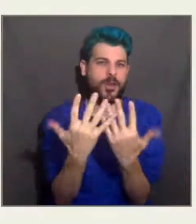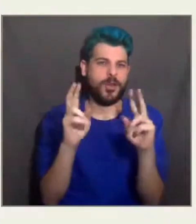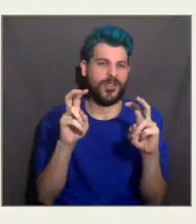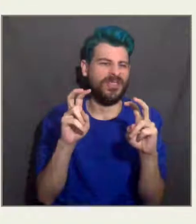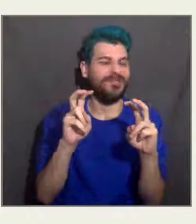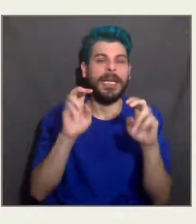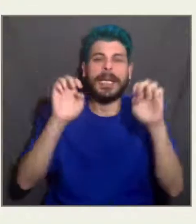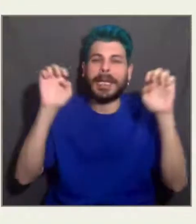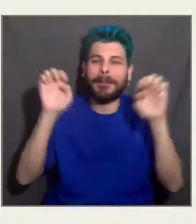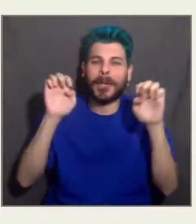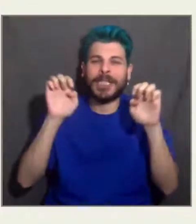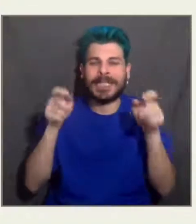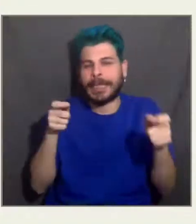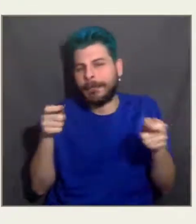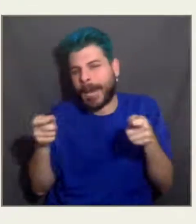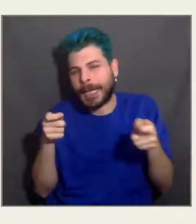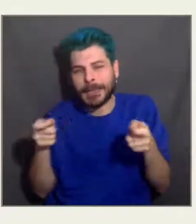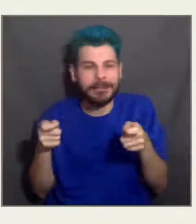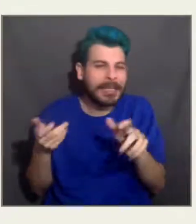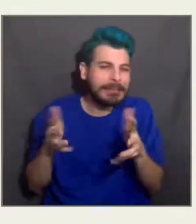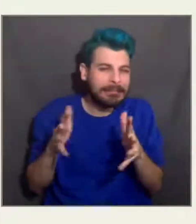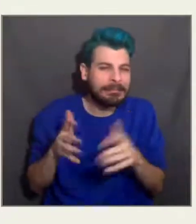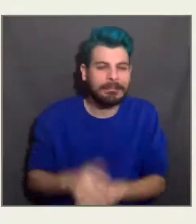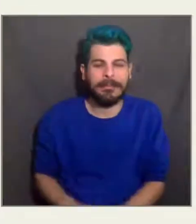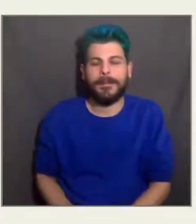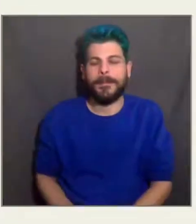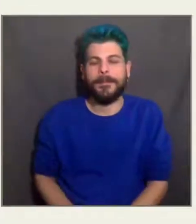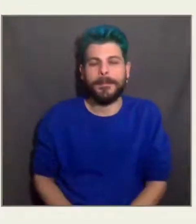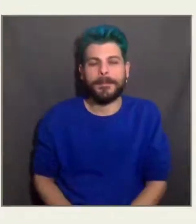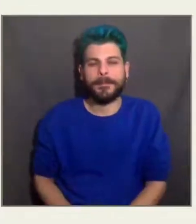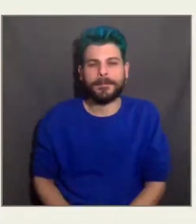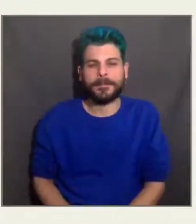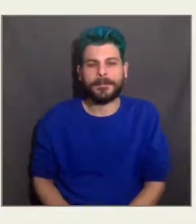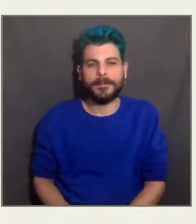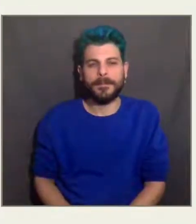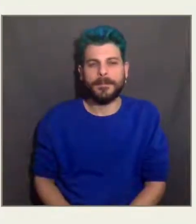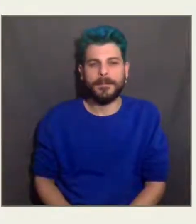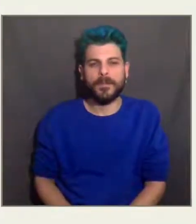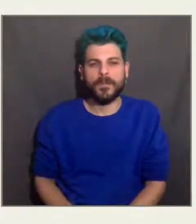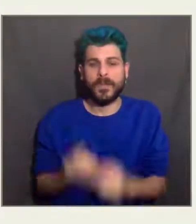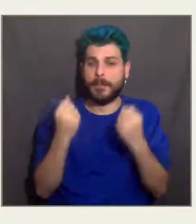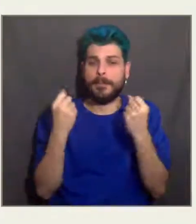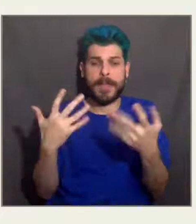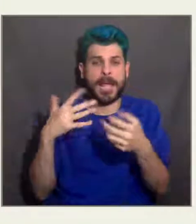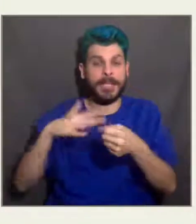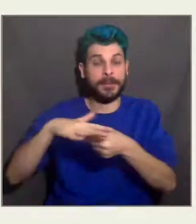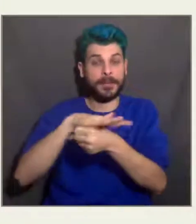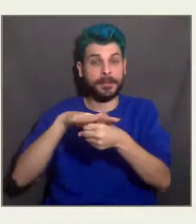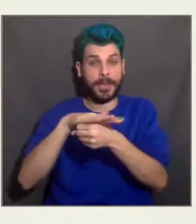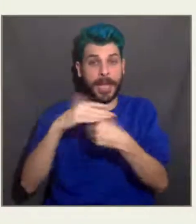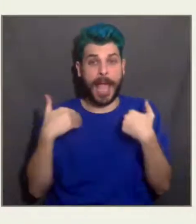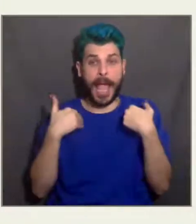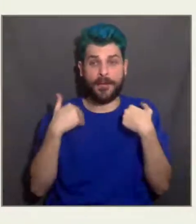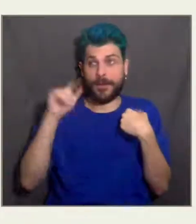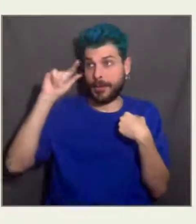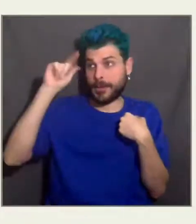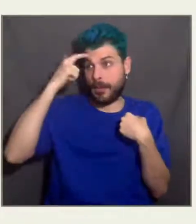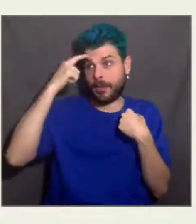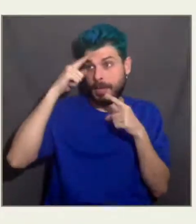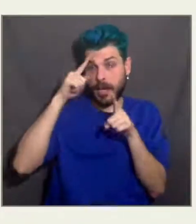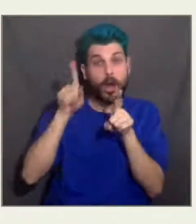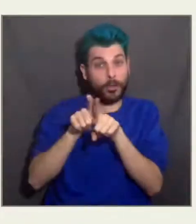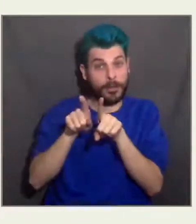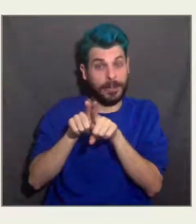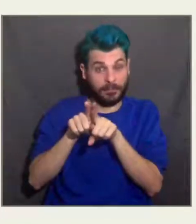of the cities and counties have intergovernmental agreements, just a way to say that they have an agreement that if you are in